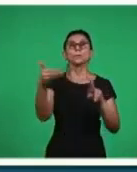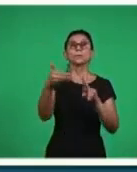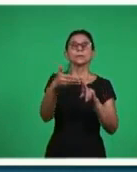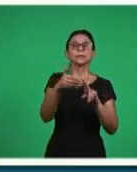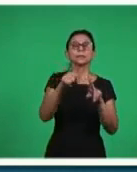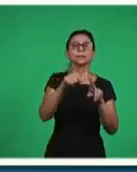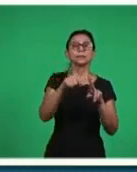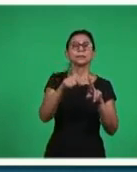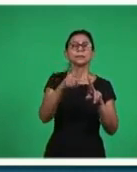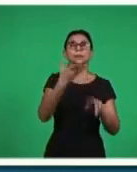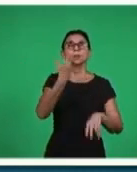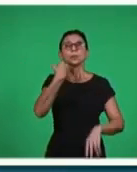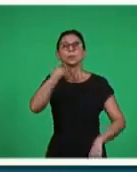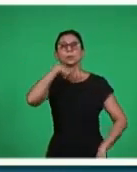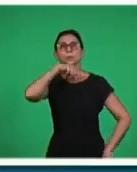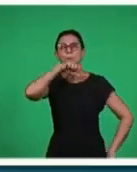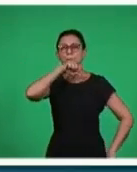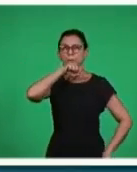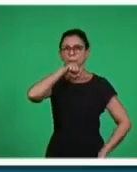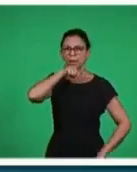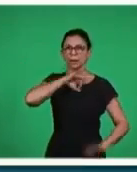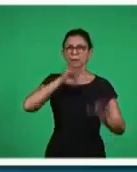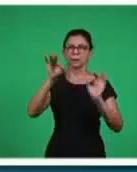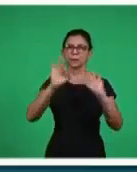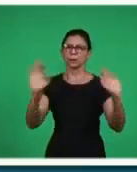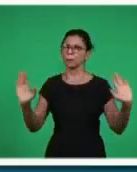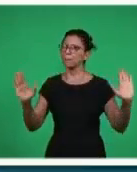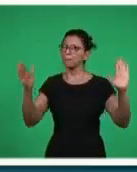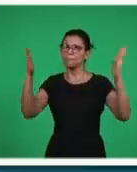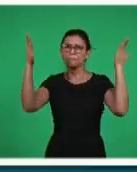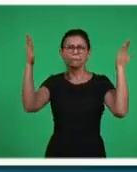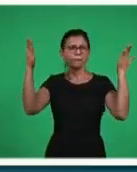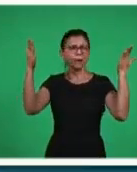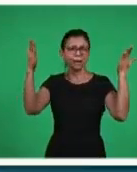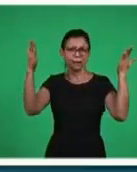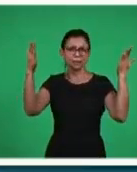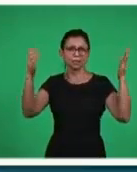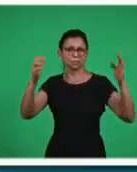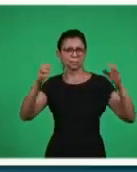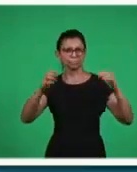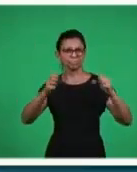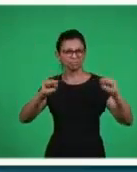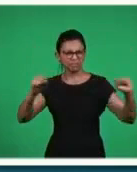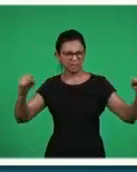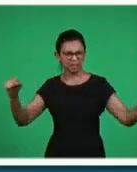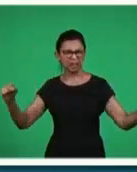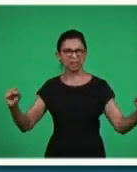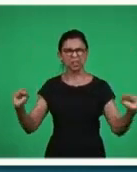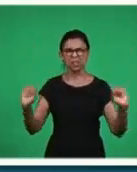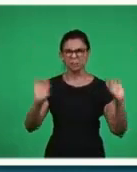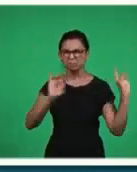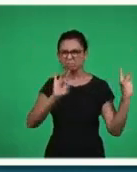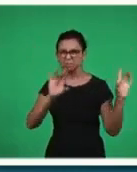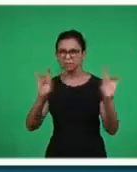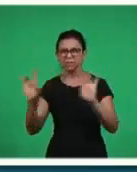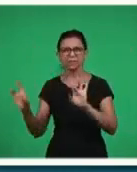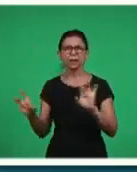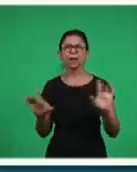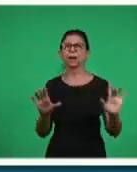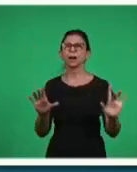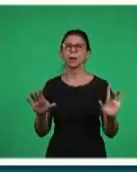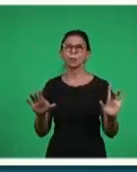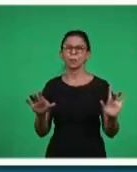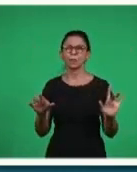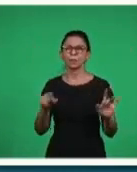He's referring to the Father. When the Father gave offer a big supper, was not a small supper, it was a great